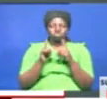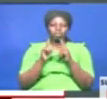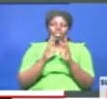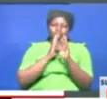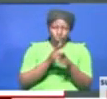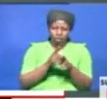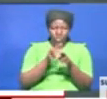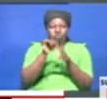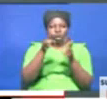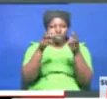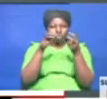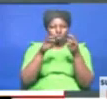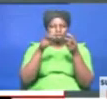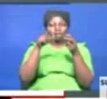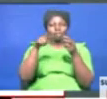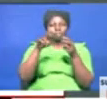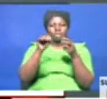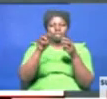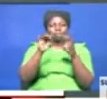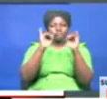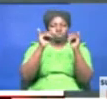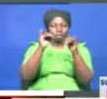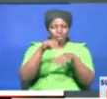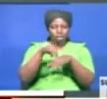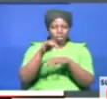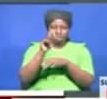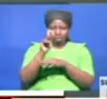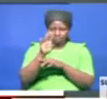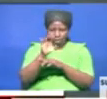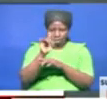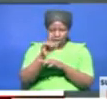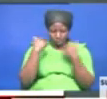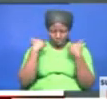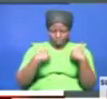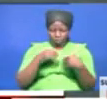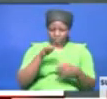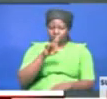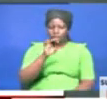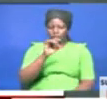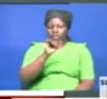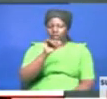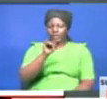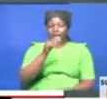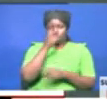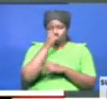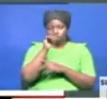have been watching Prime Edition on KBC Channel 1. I'm Regina Manyara. I wish you a pleasant viewing ahead.